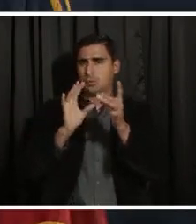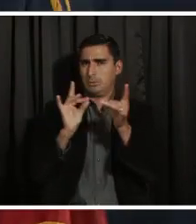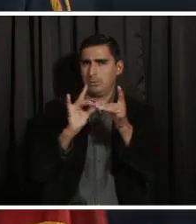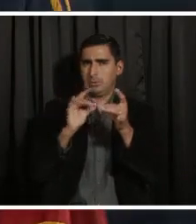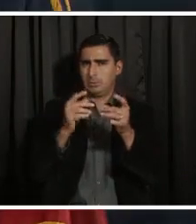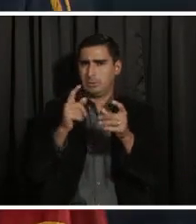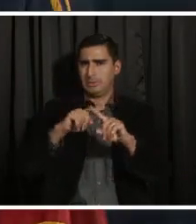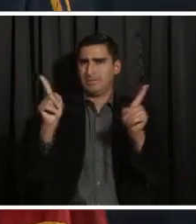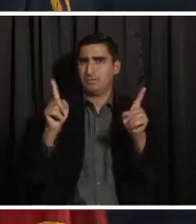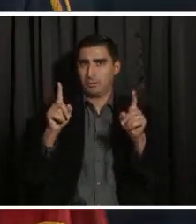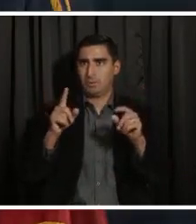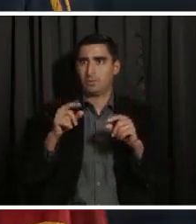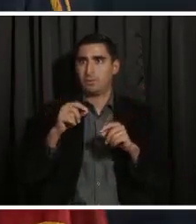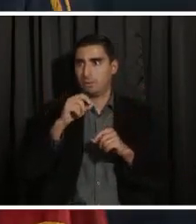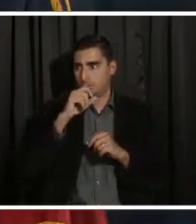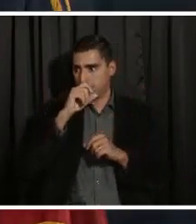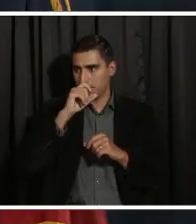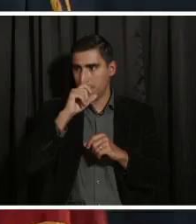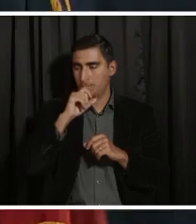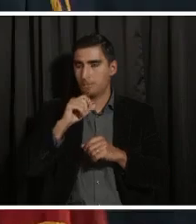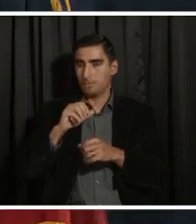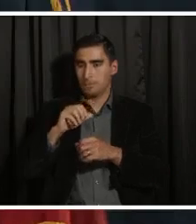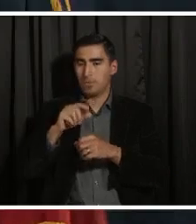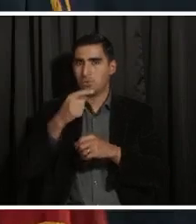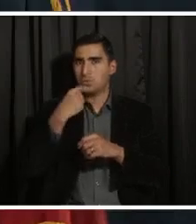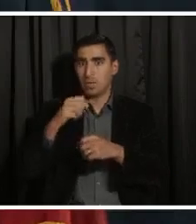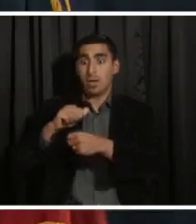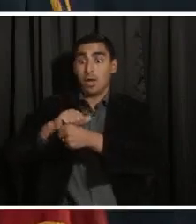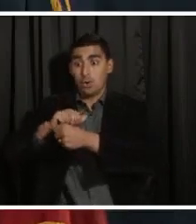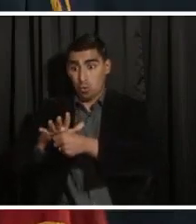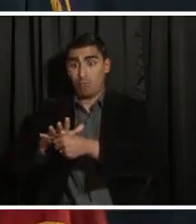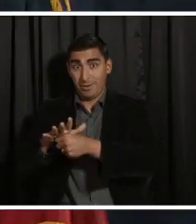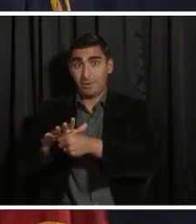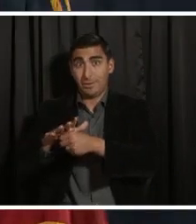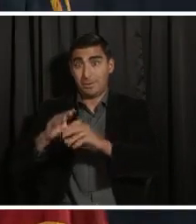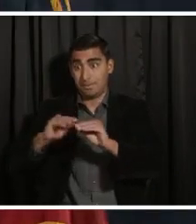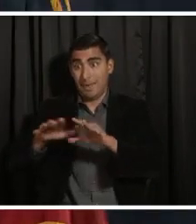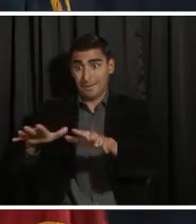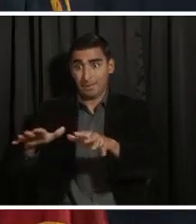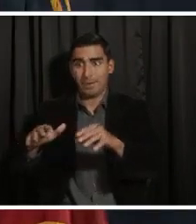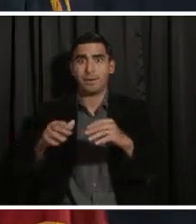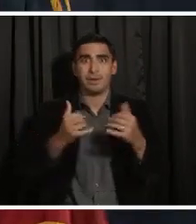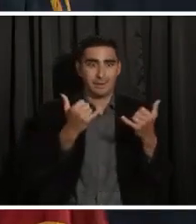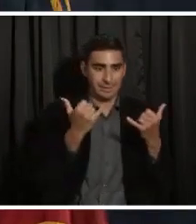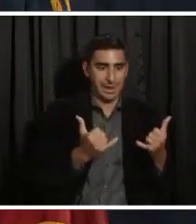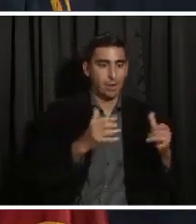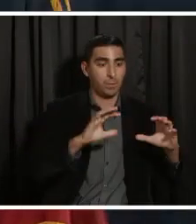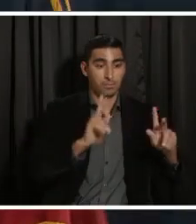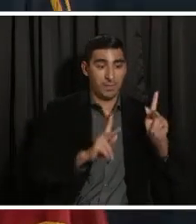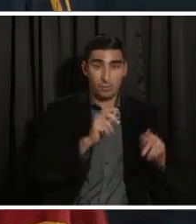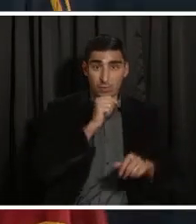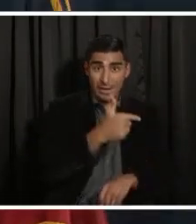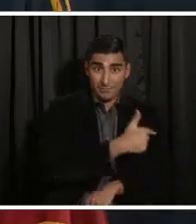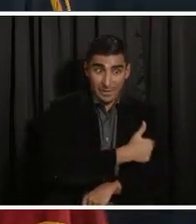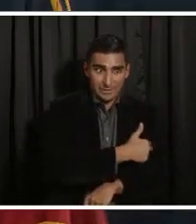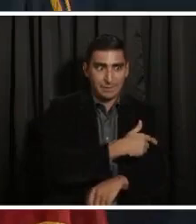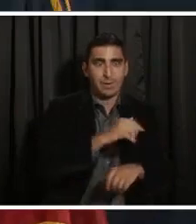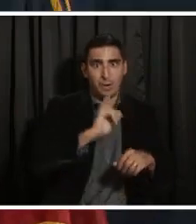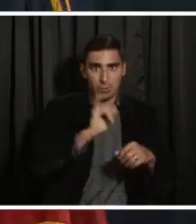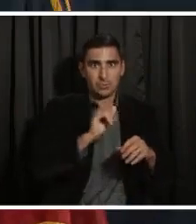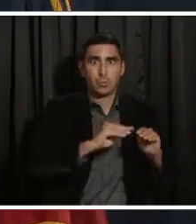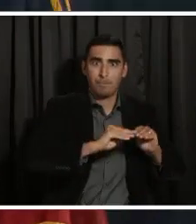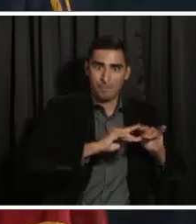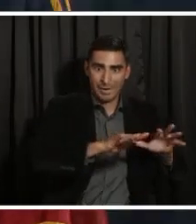the COVID and, as Scott calls it, the pandemic of the unvaccinated. Are you in essence telling people who have been vaccinated to